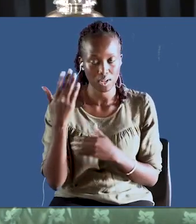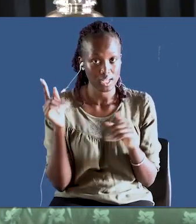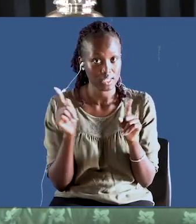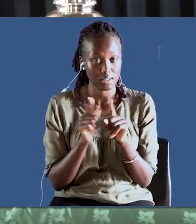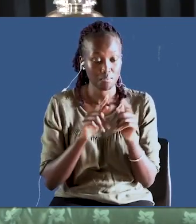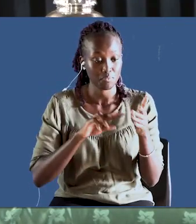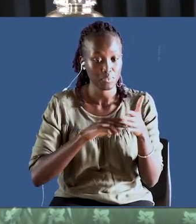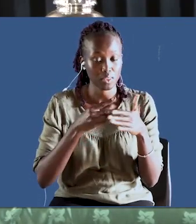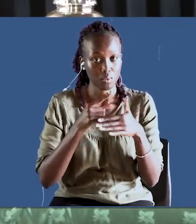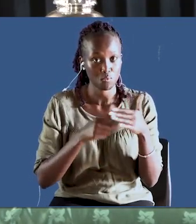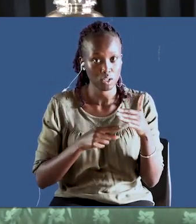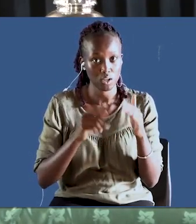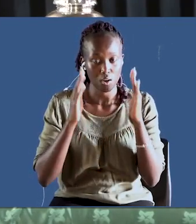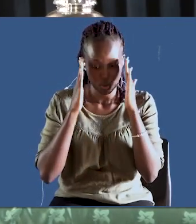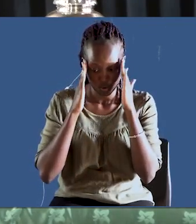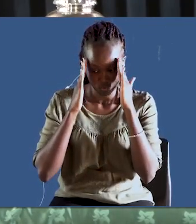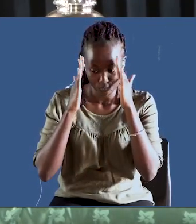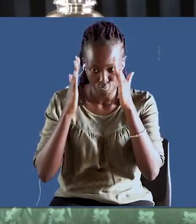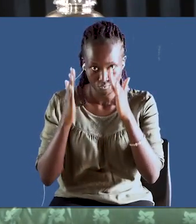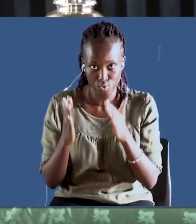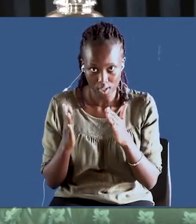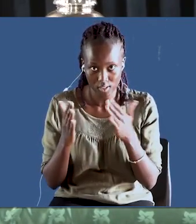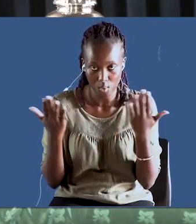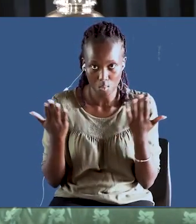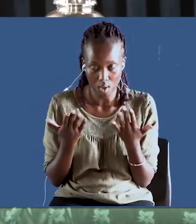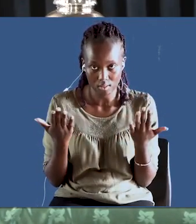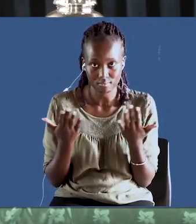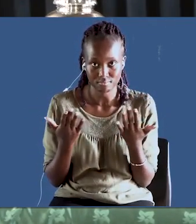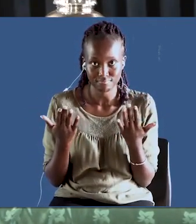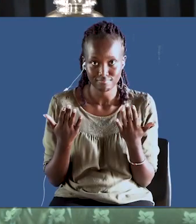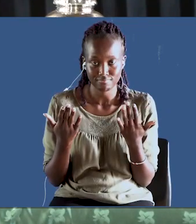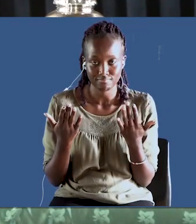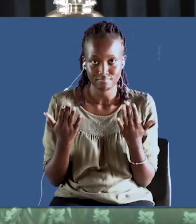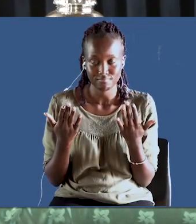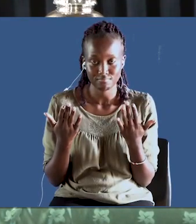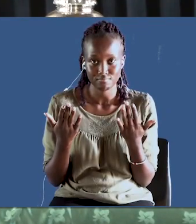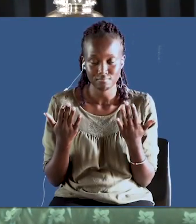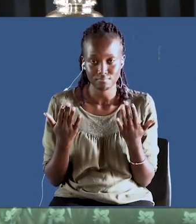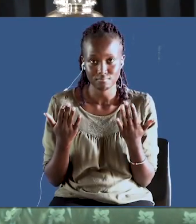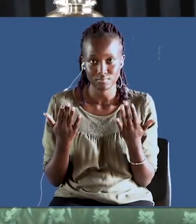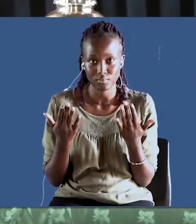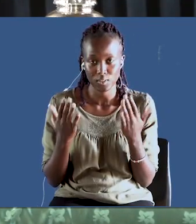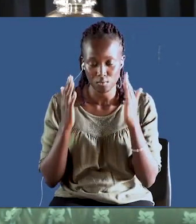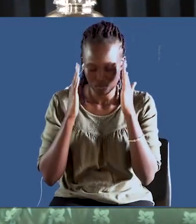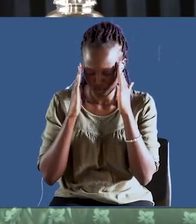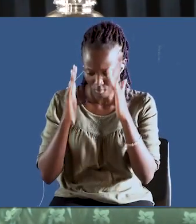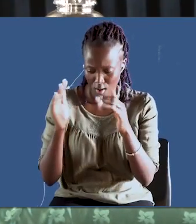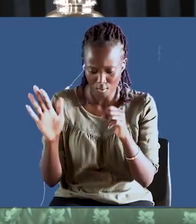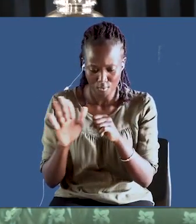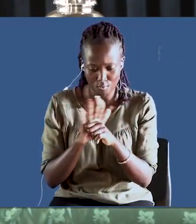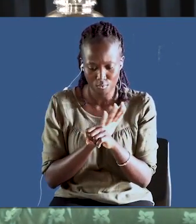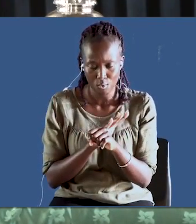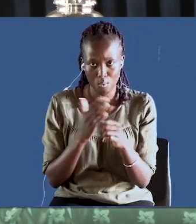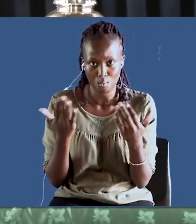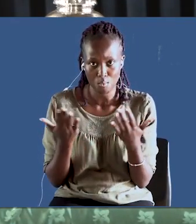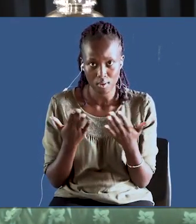means shifting our focus from the things of this world and being crowded